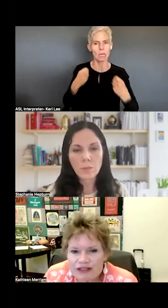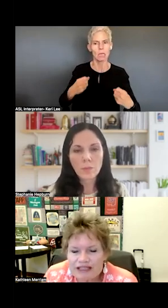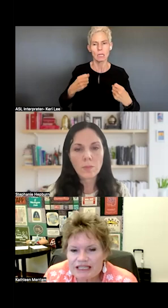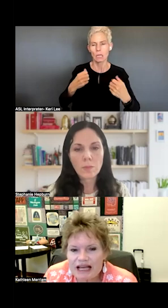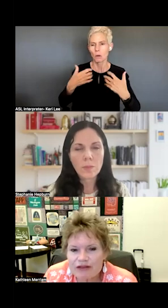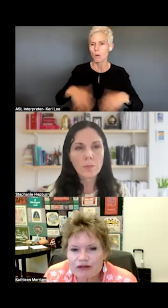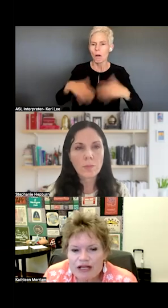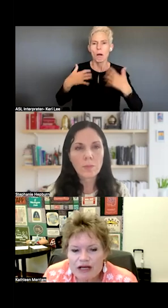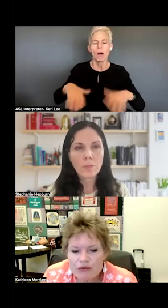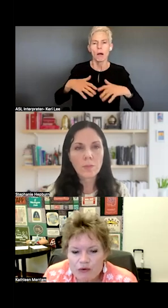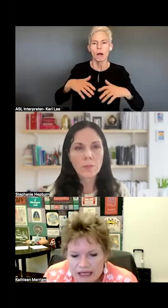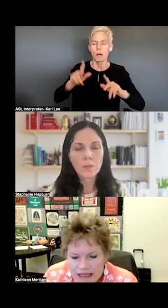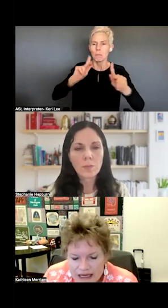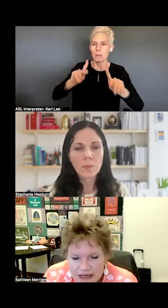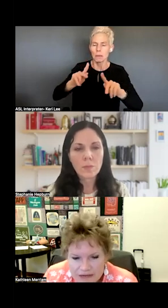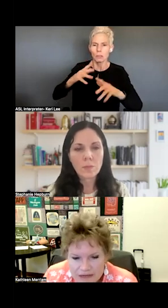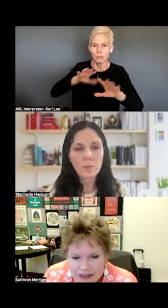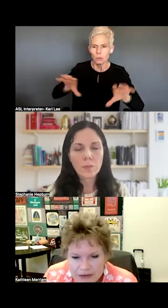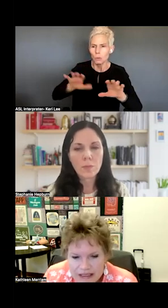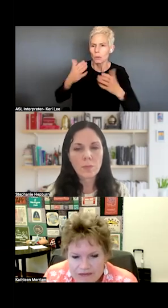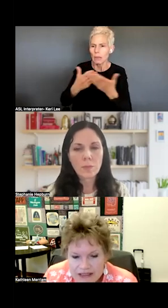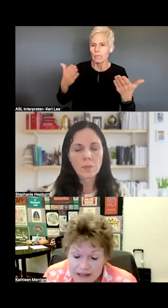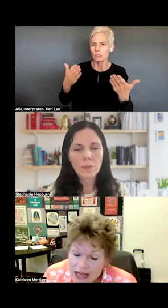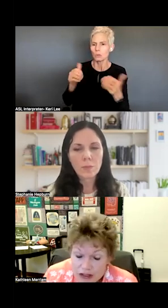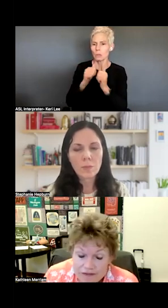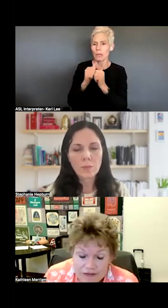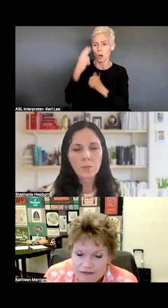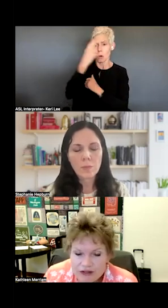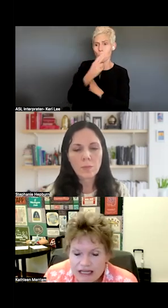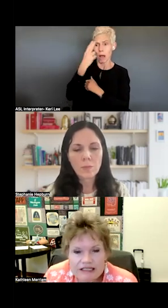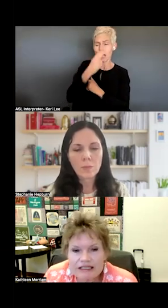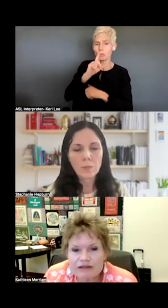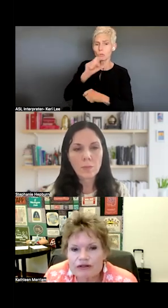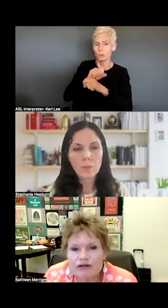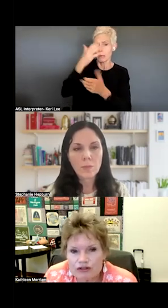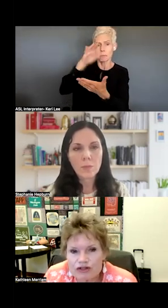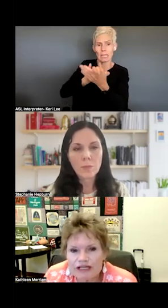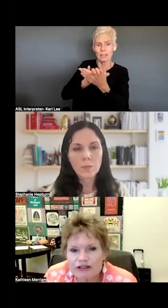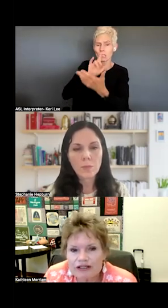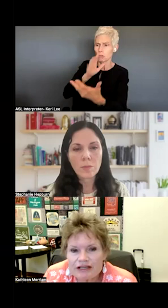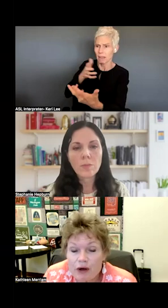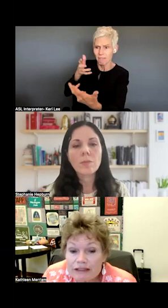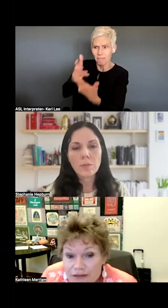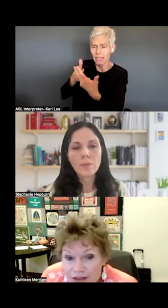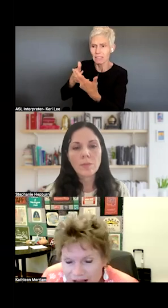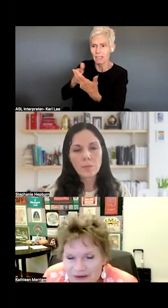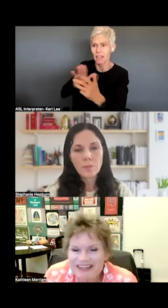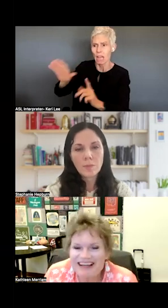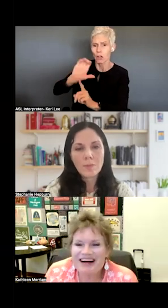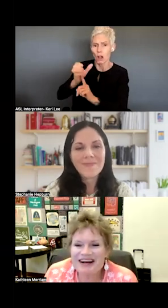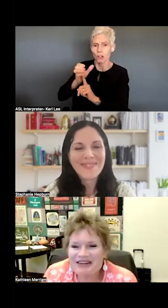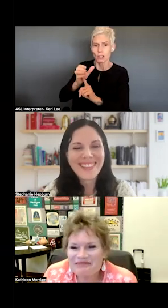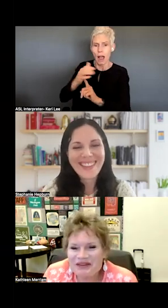doing things together. Hawaii really believes, and it actually fits very nicely in with the culture here. So I live here